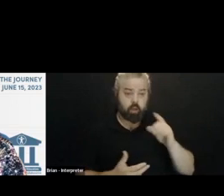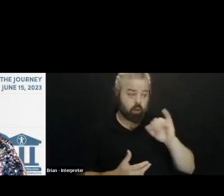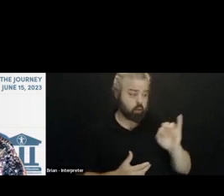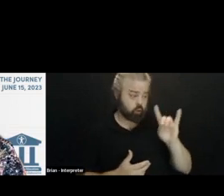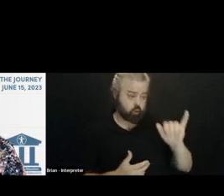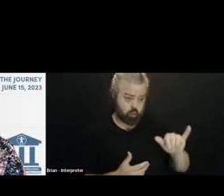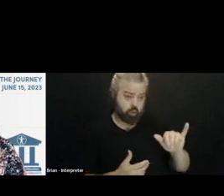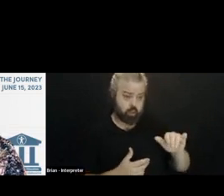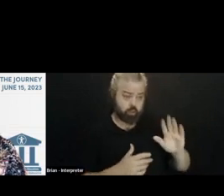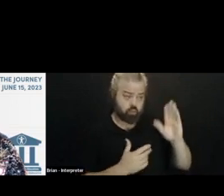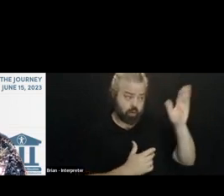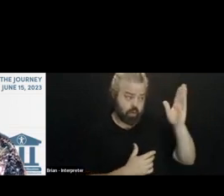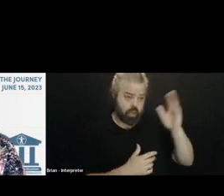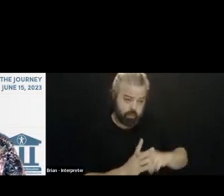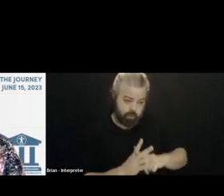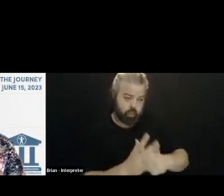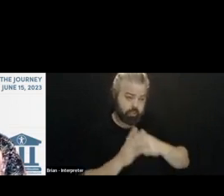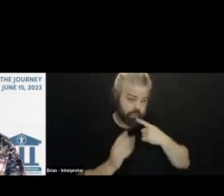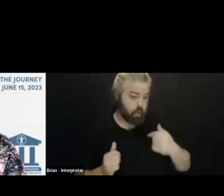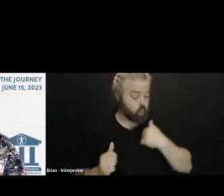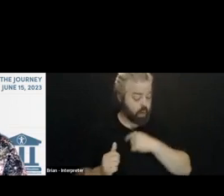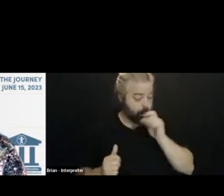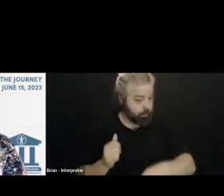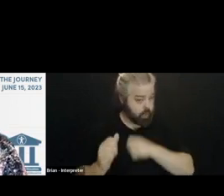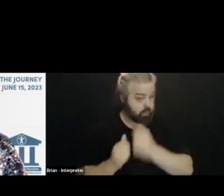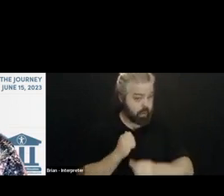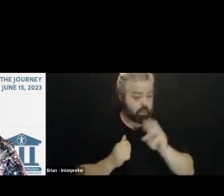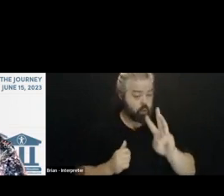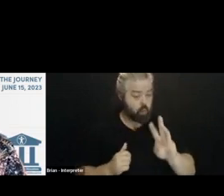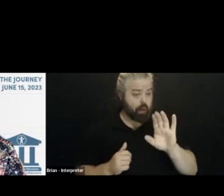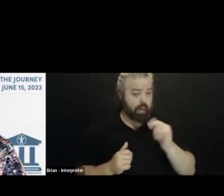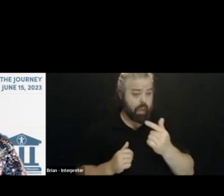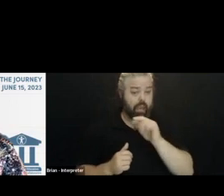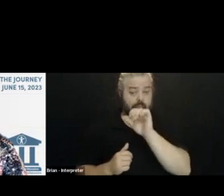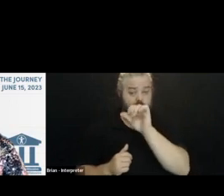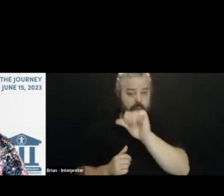was mentioning that we must pass WCAG AA 2.0 or